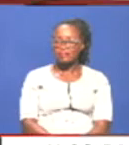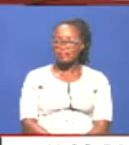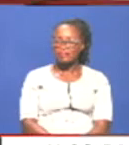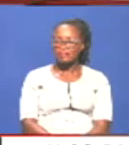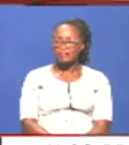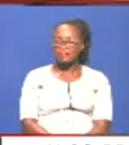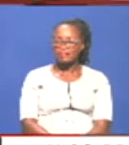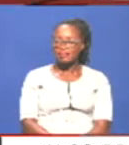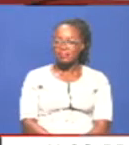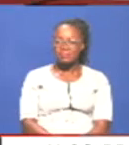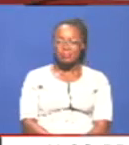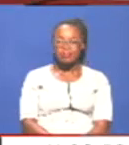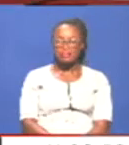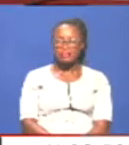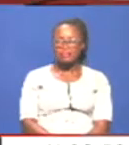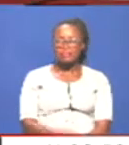Jamie.